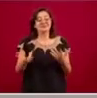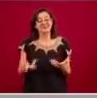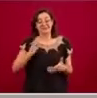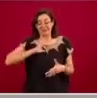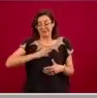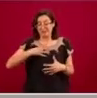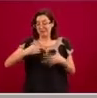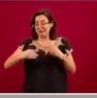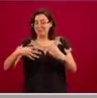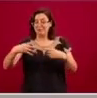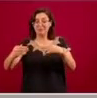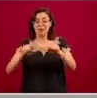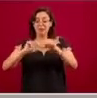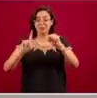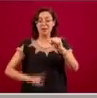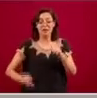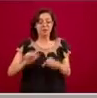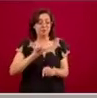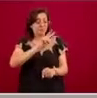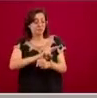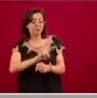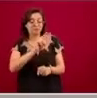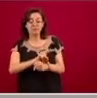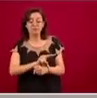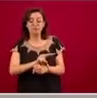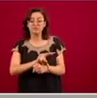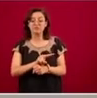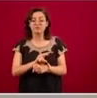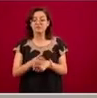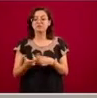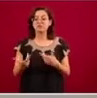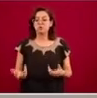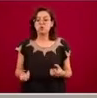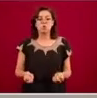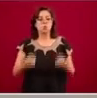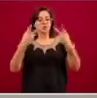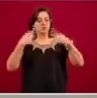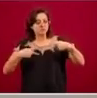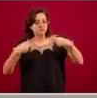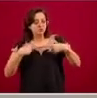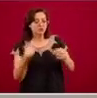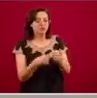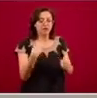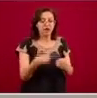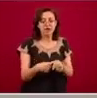risk, epidemiological vigilance that is being carried out in